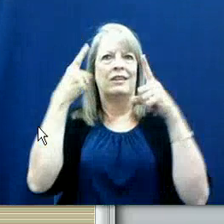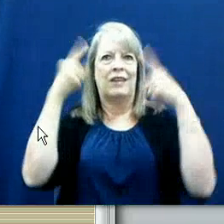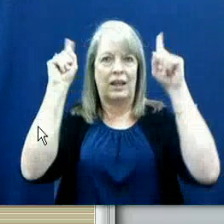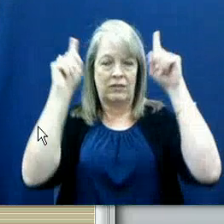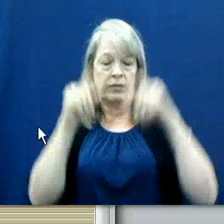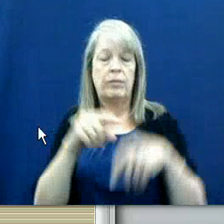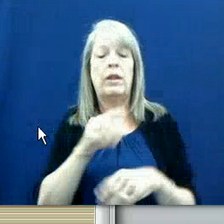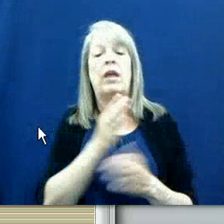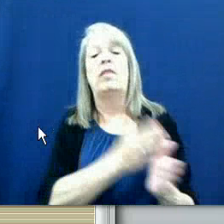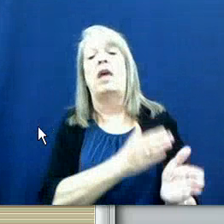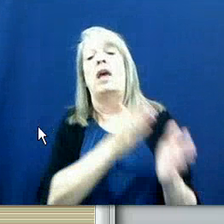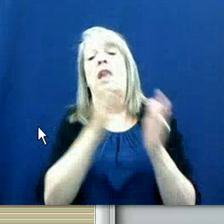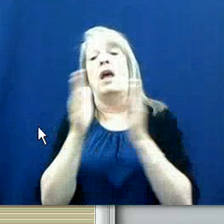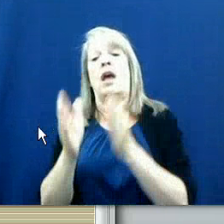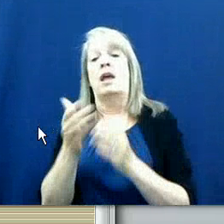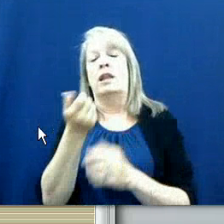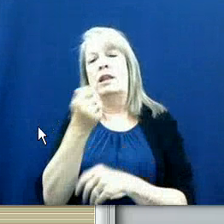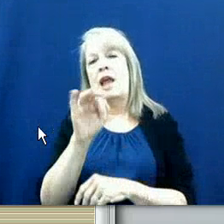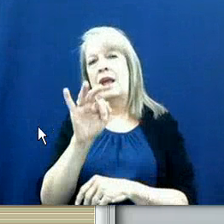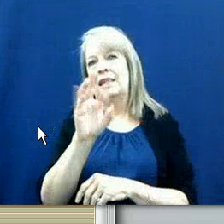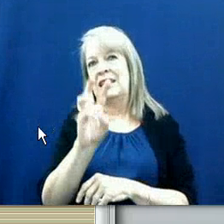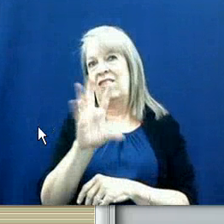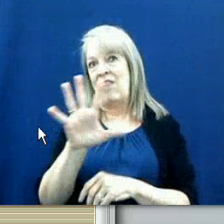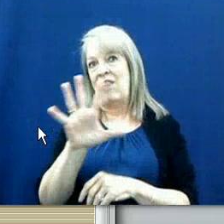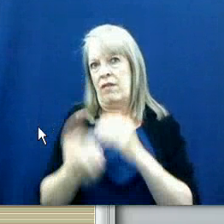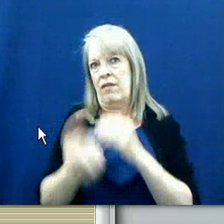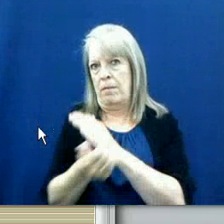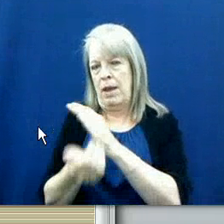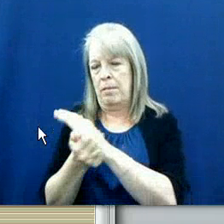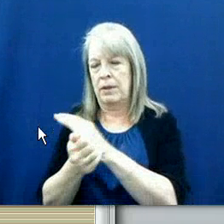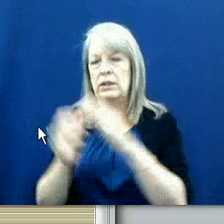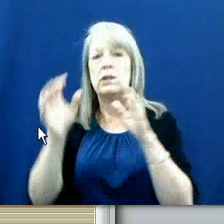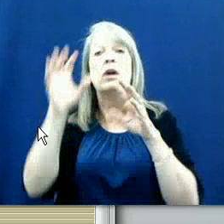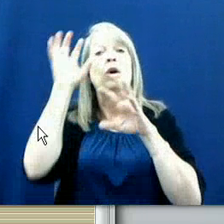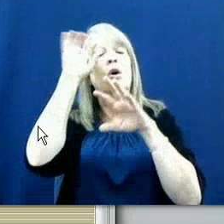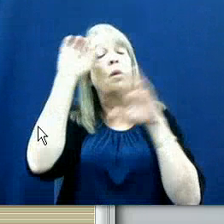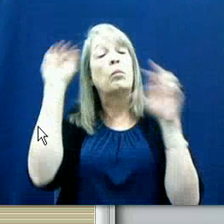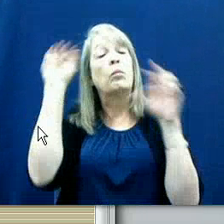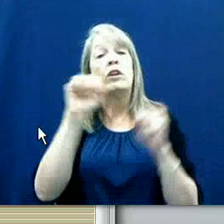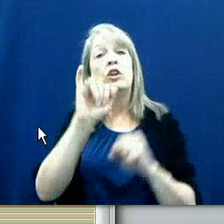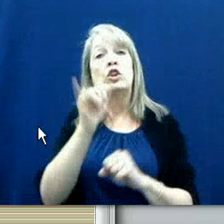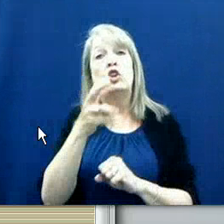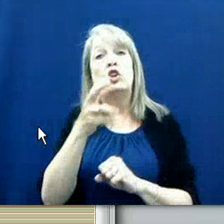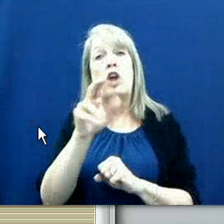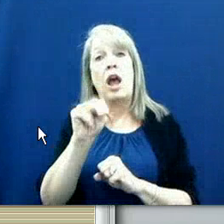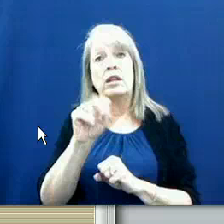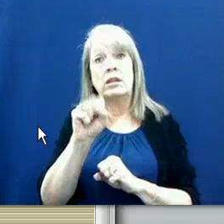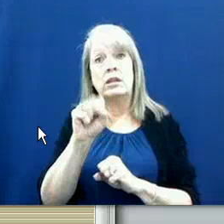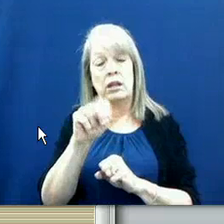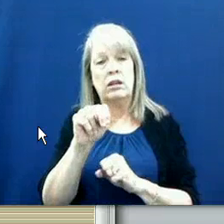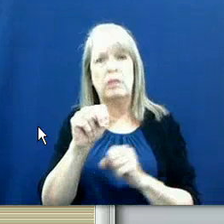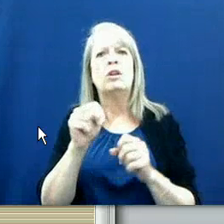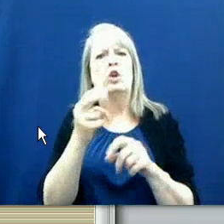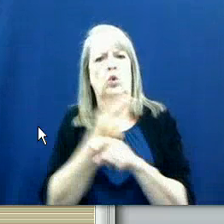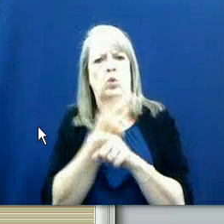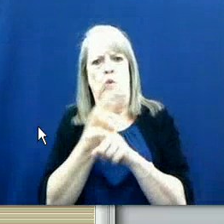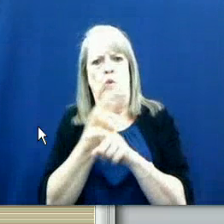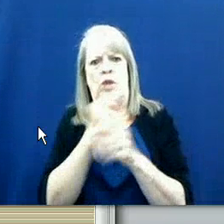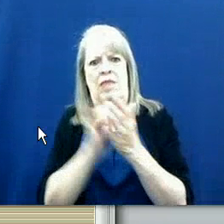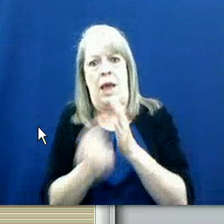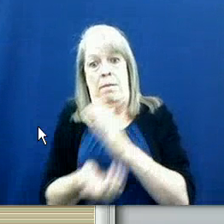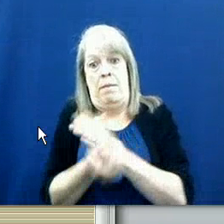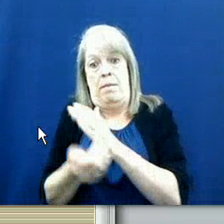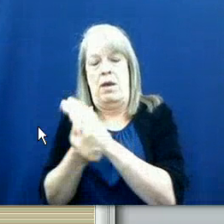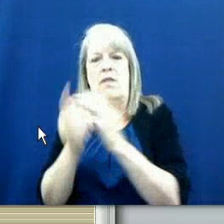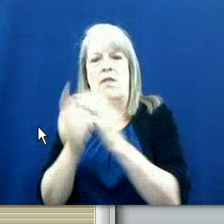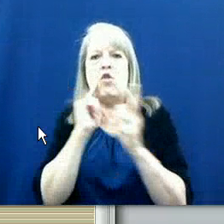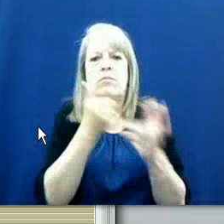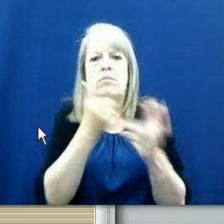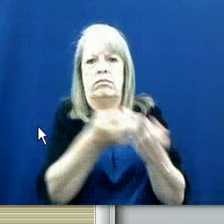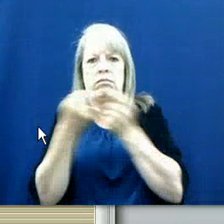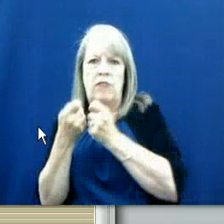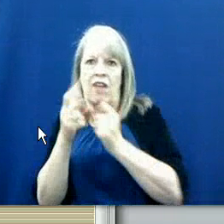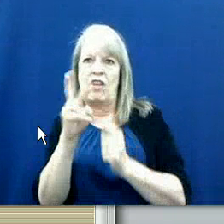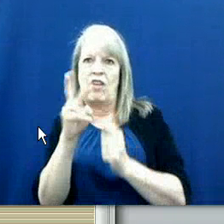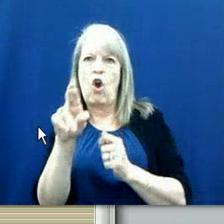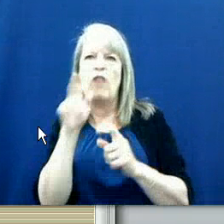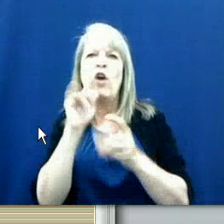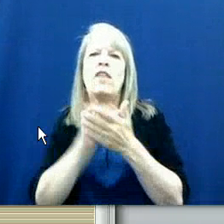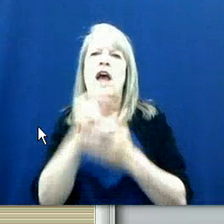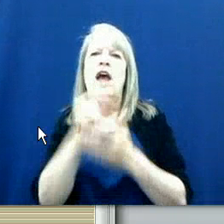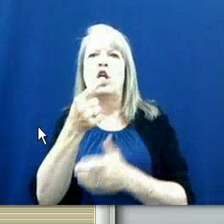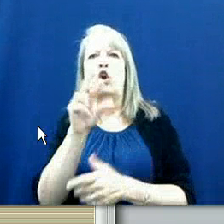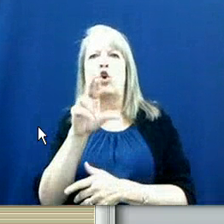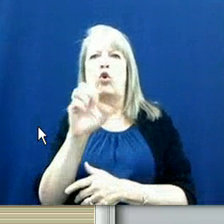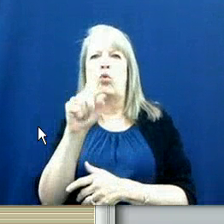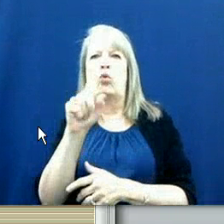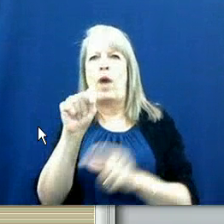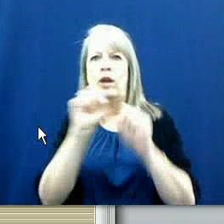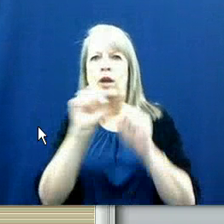1965 amendments. President Johnson used these to recruit VR into his Great Society program. VR had been